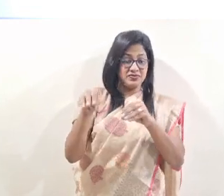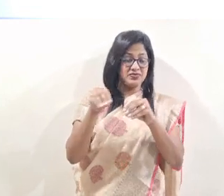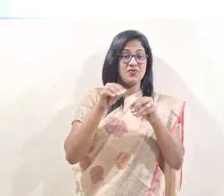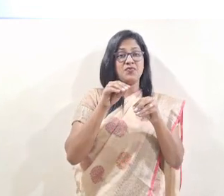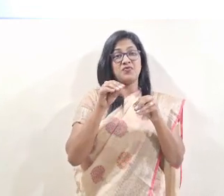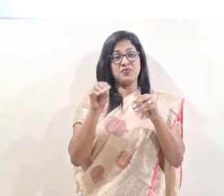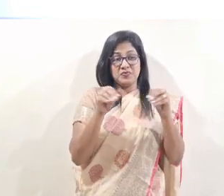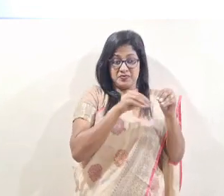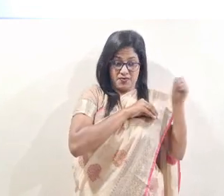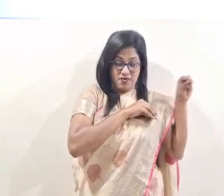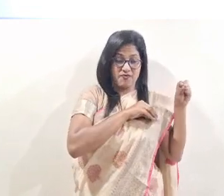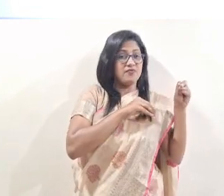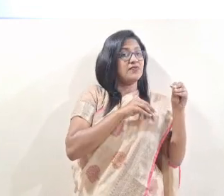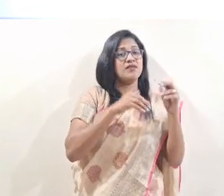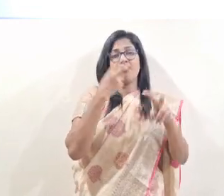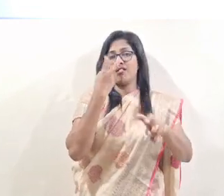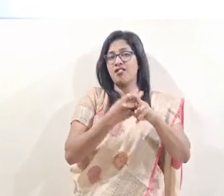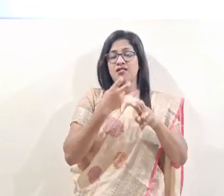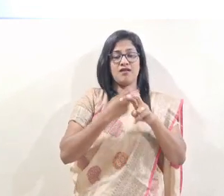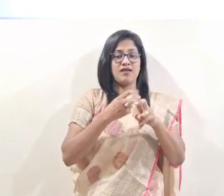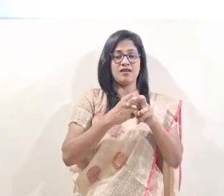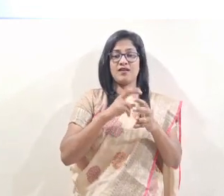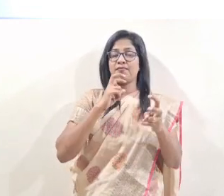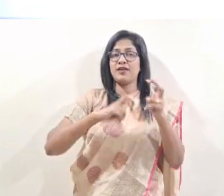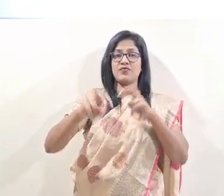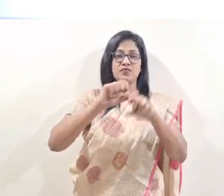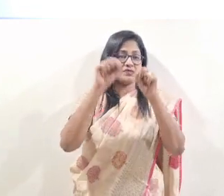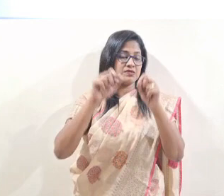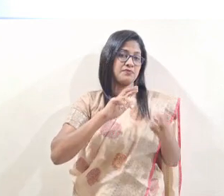will be a huge challenge to run the metro system.